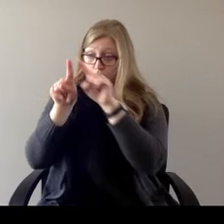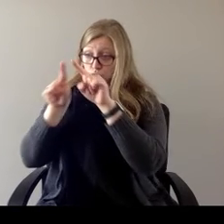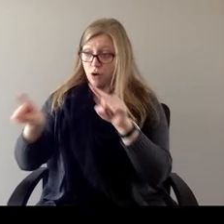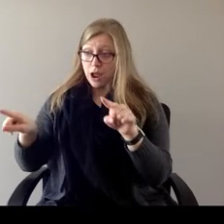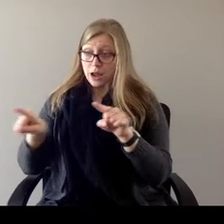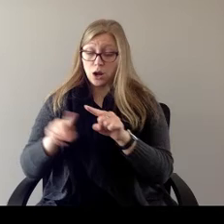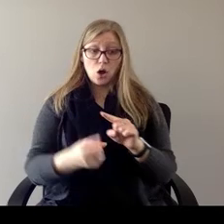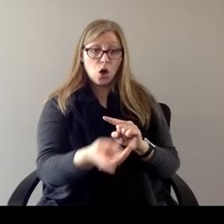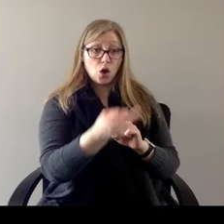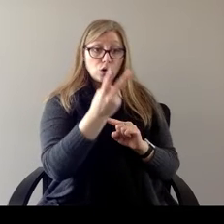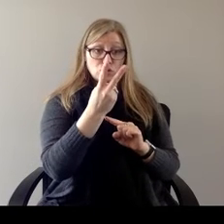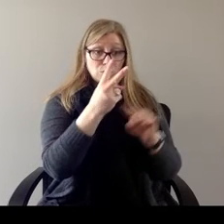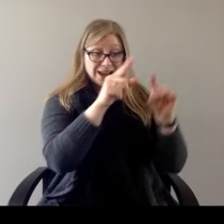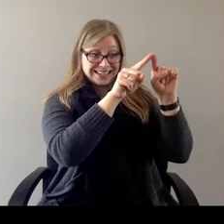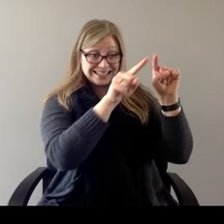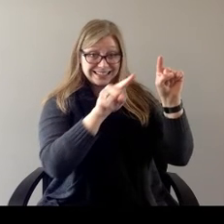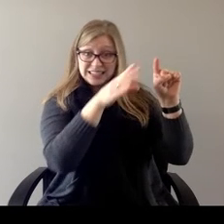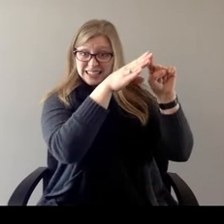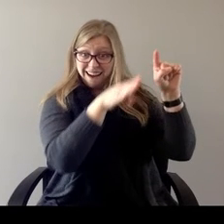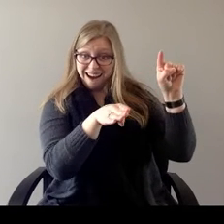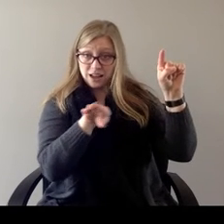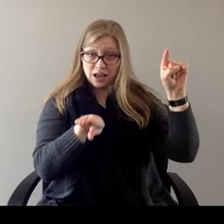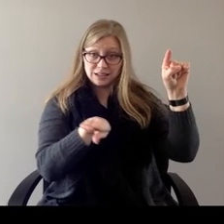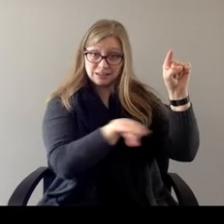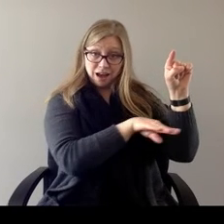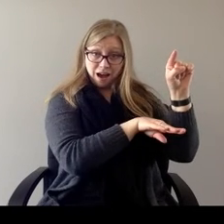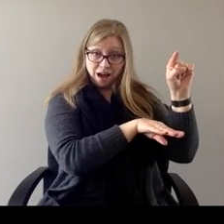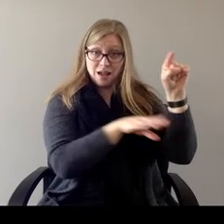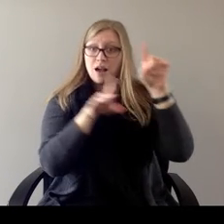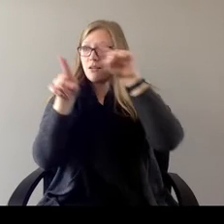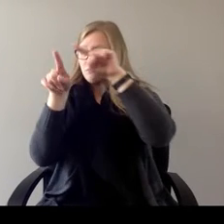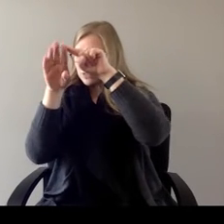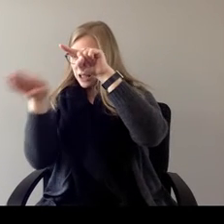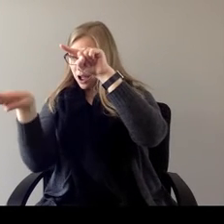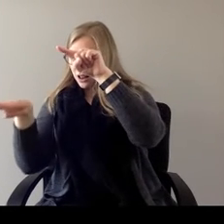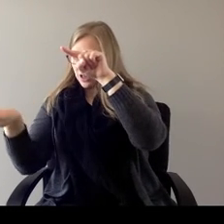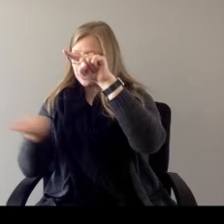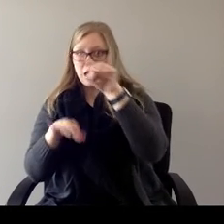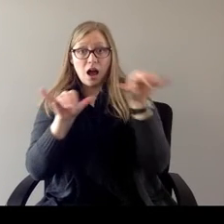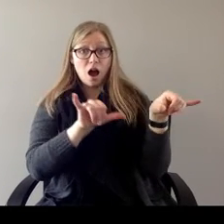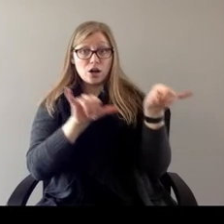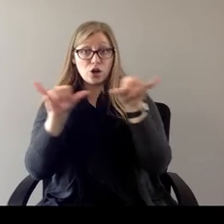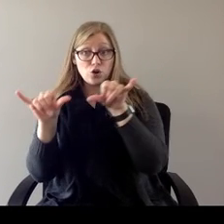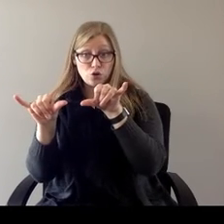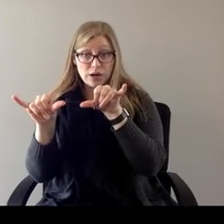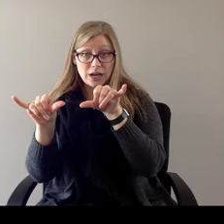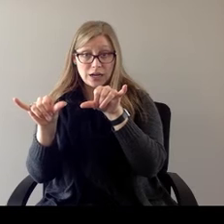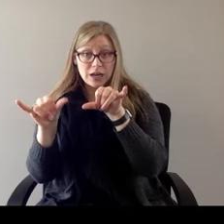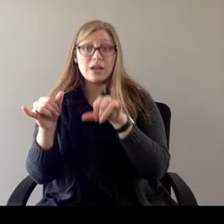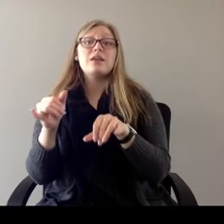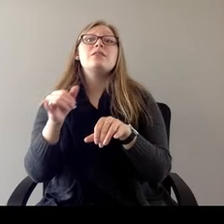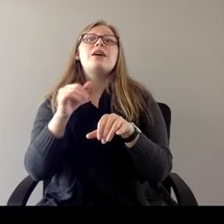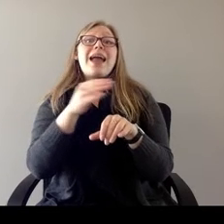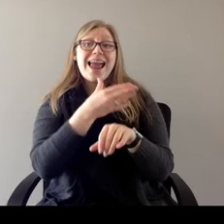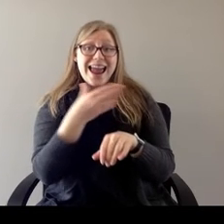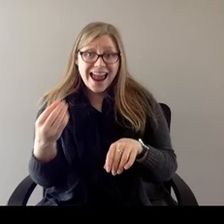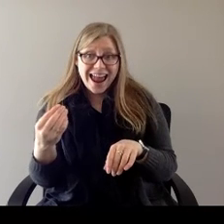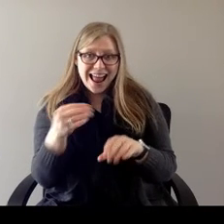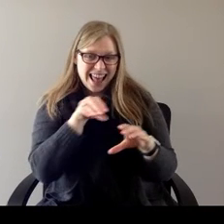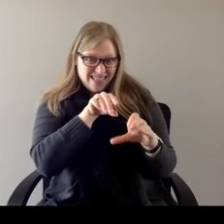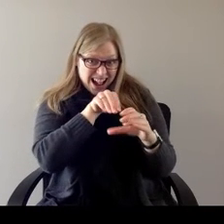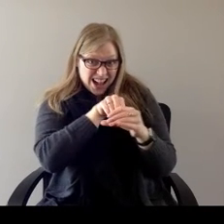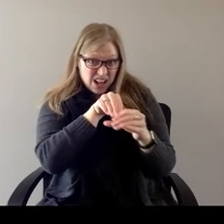sides of another triangle if you can show that the angle that's in between those two sides, the included angle, is